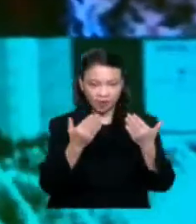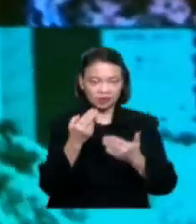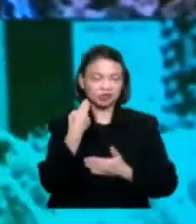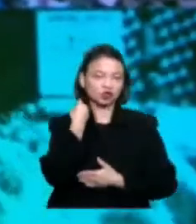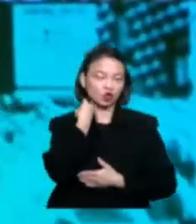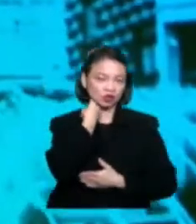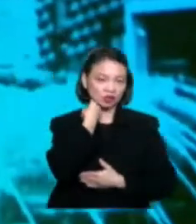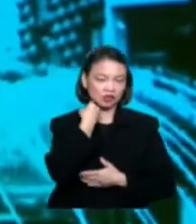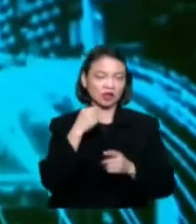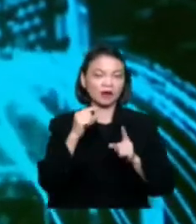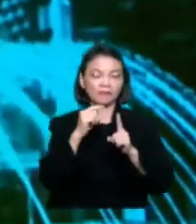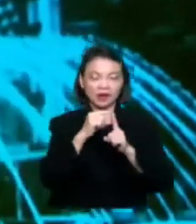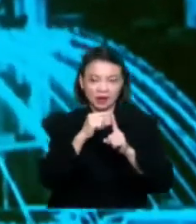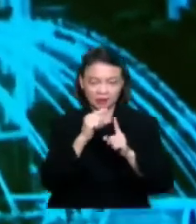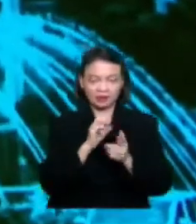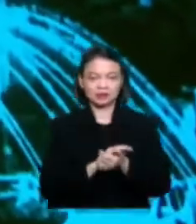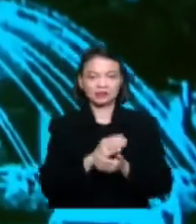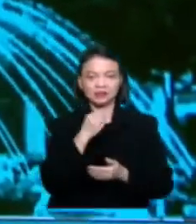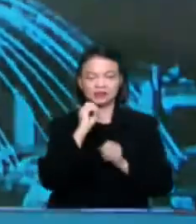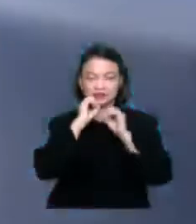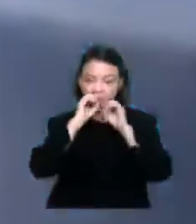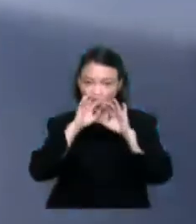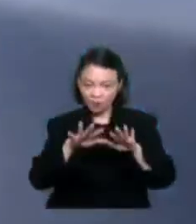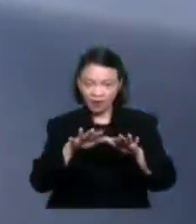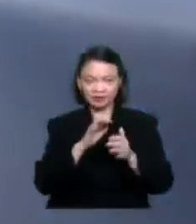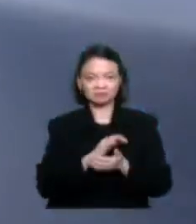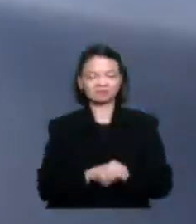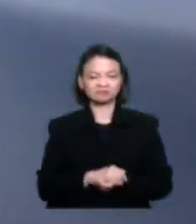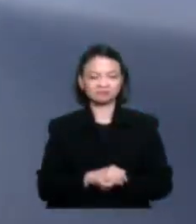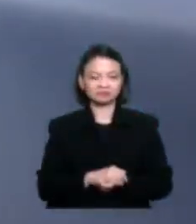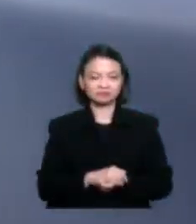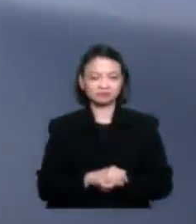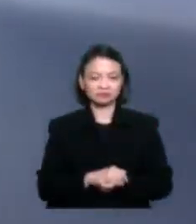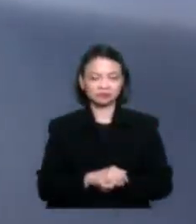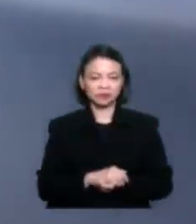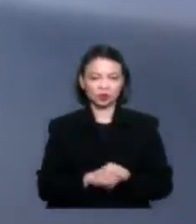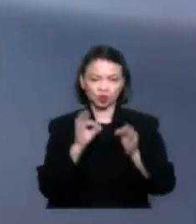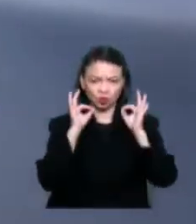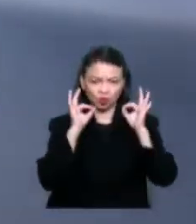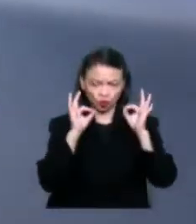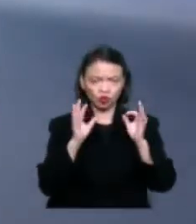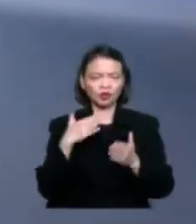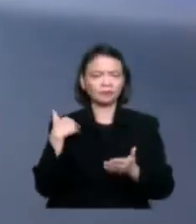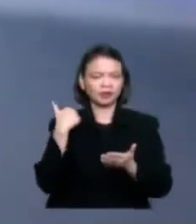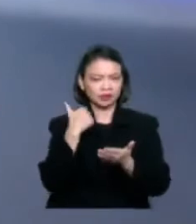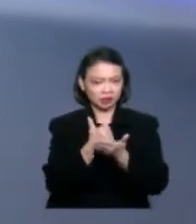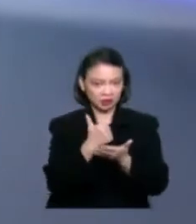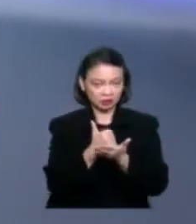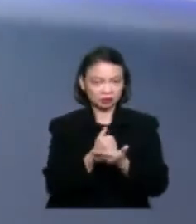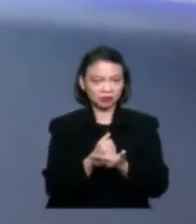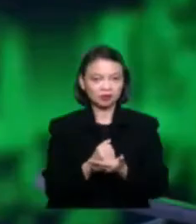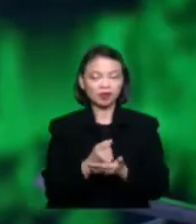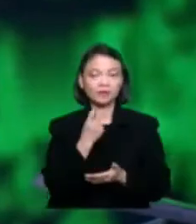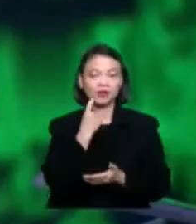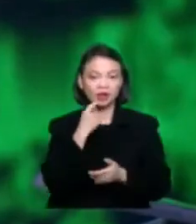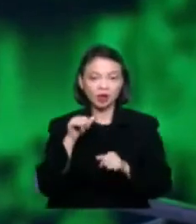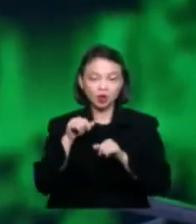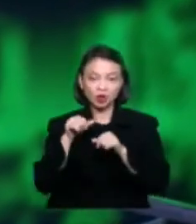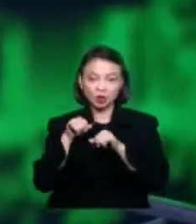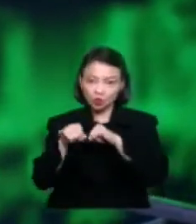is a very important topic, bullying, substance abuse, you mentioned about tobacco or smoking, and